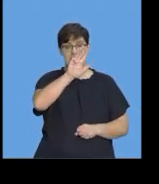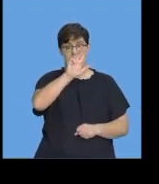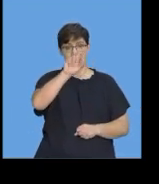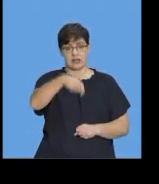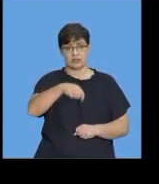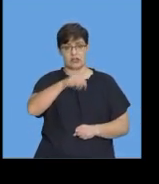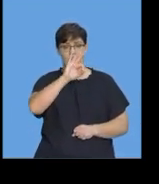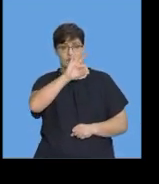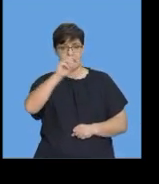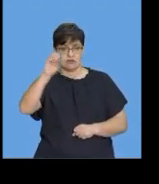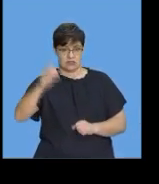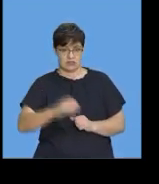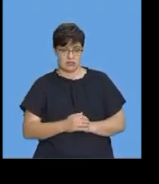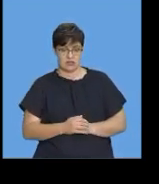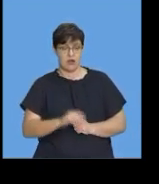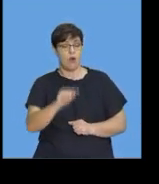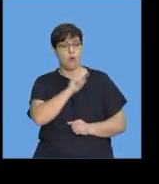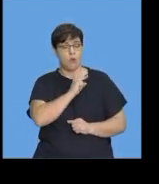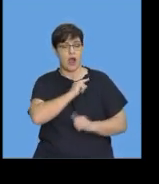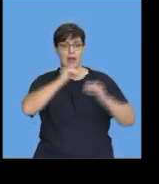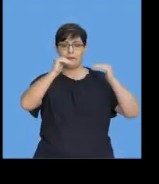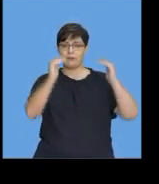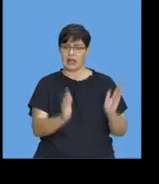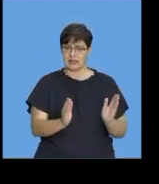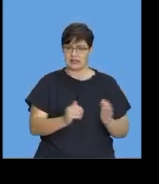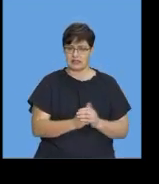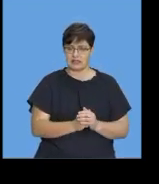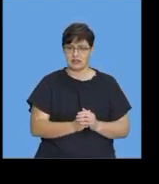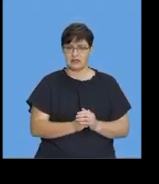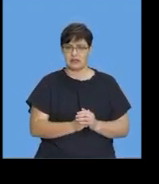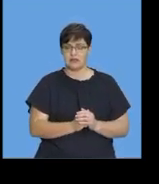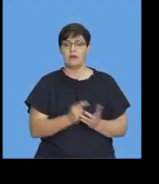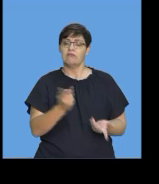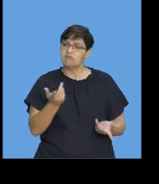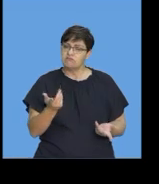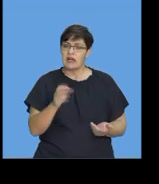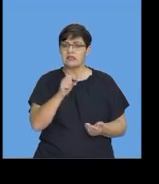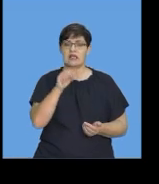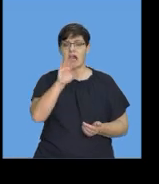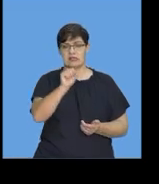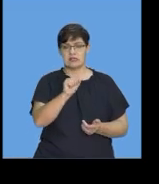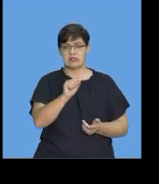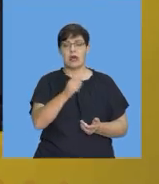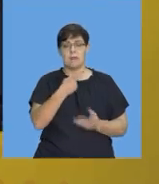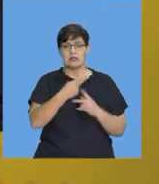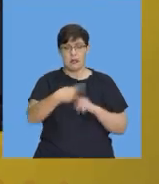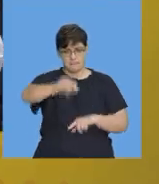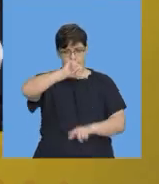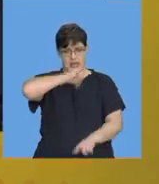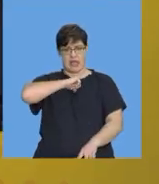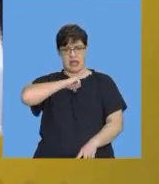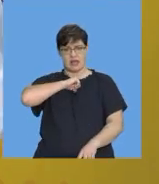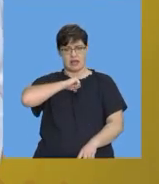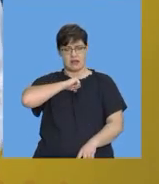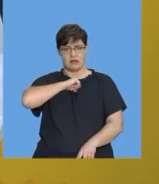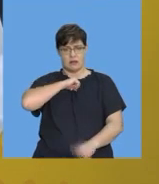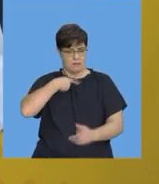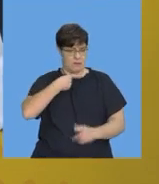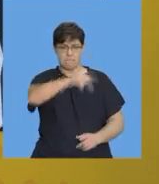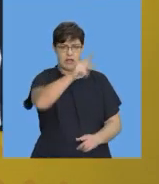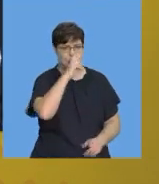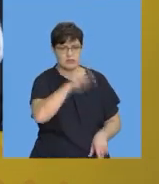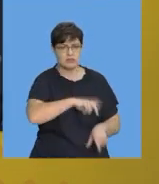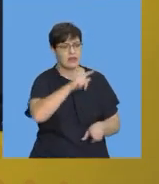69,300, and the reason it's in a bracket, it means that SARS were owing you that money. You don't have to pay them that